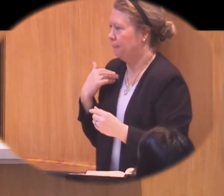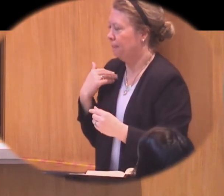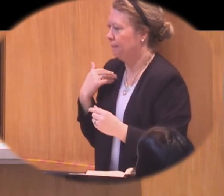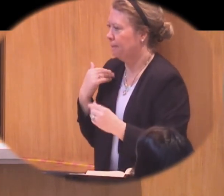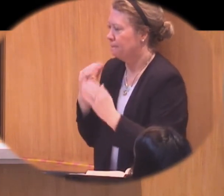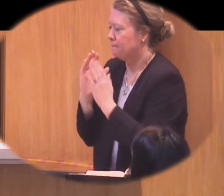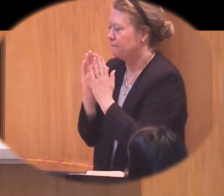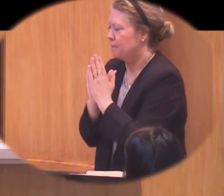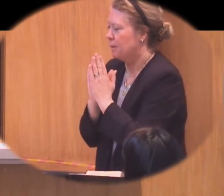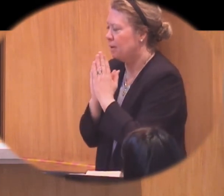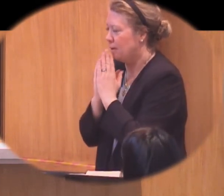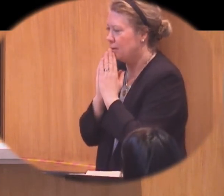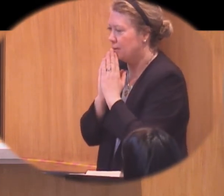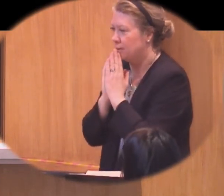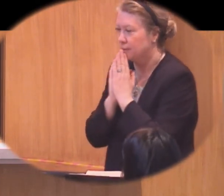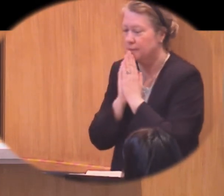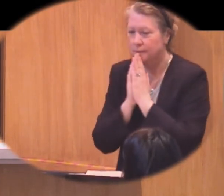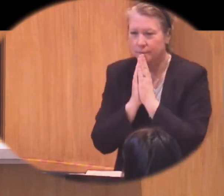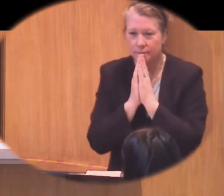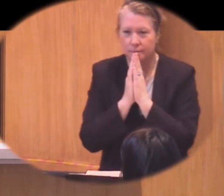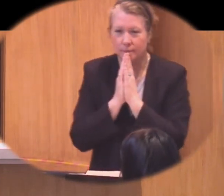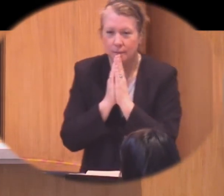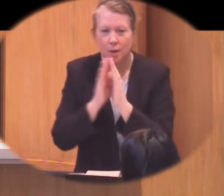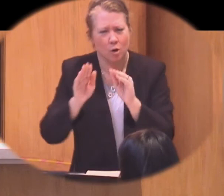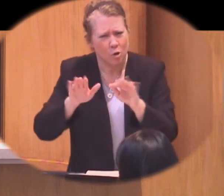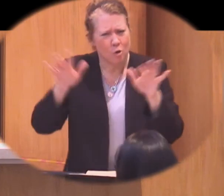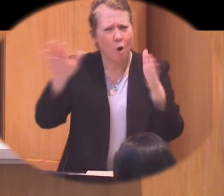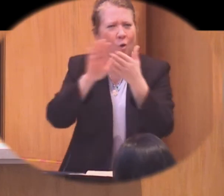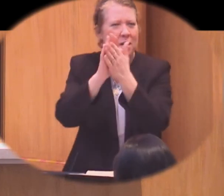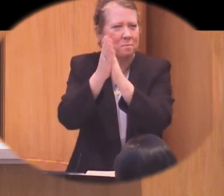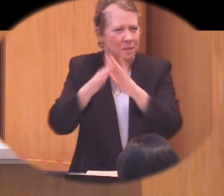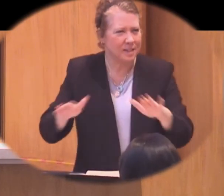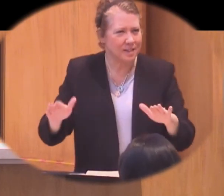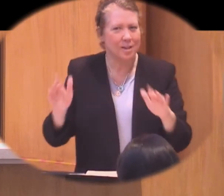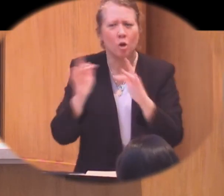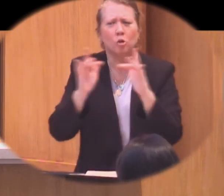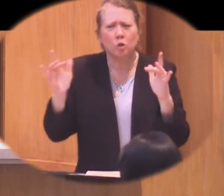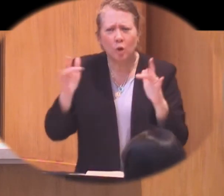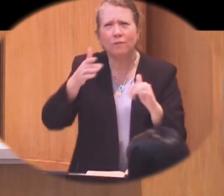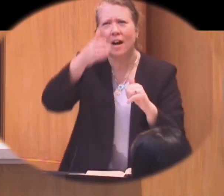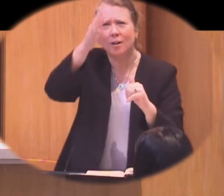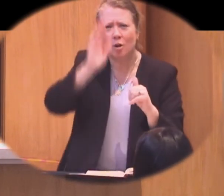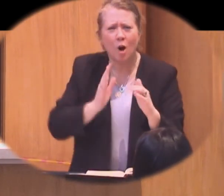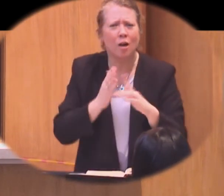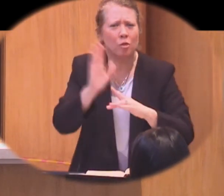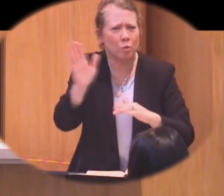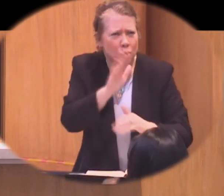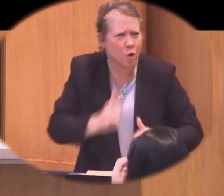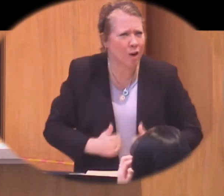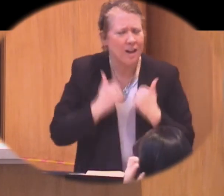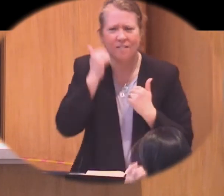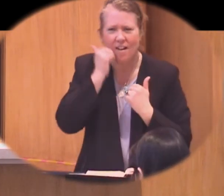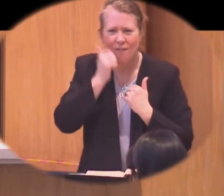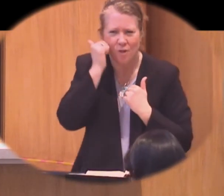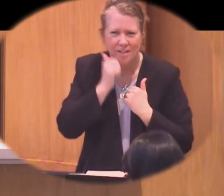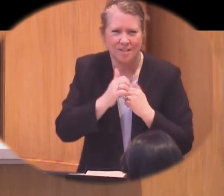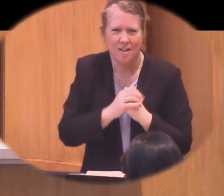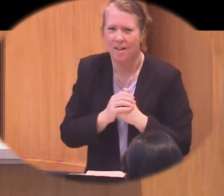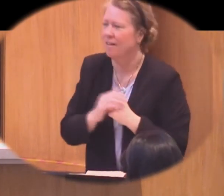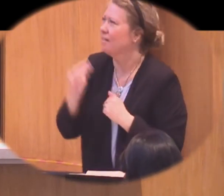and the Holy Spirit. Amen. Go in peace, glorifying the Lord by your life.